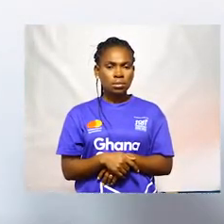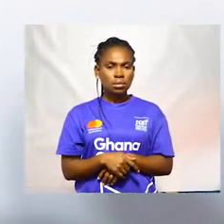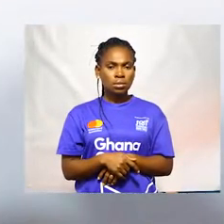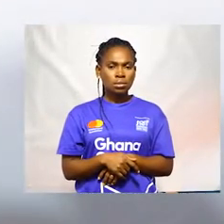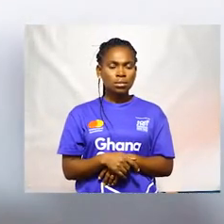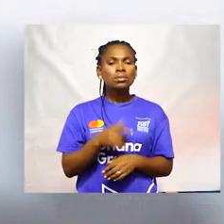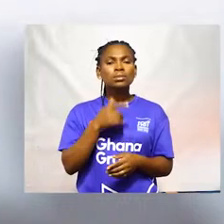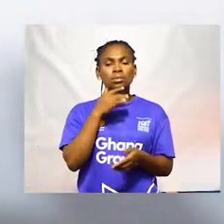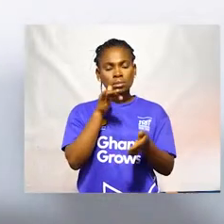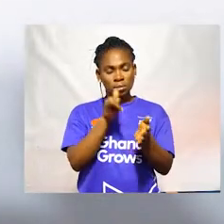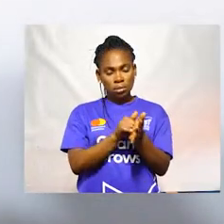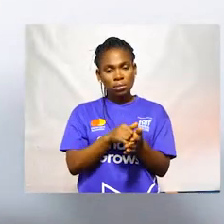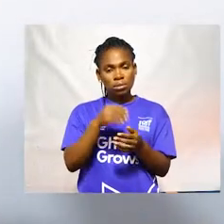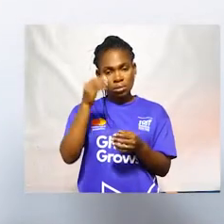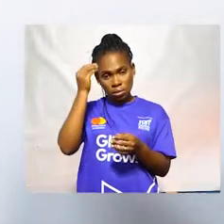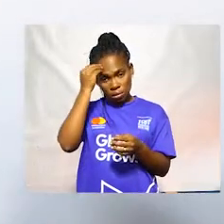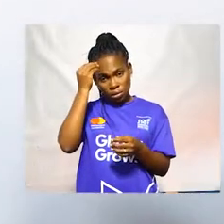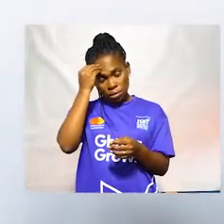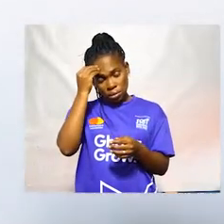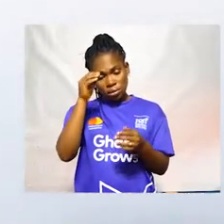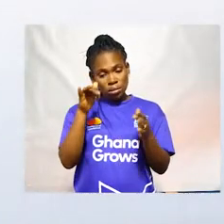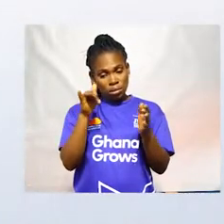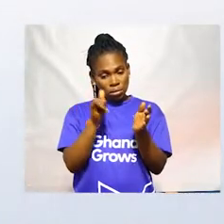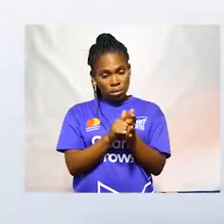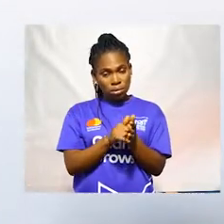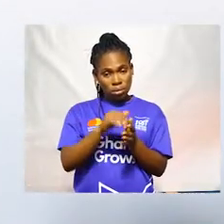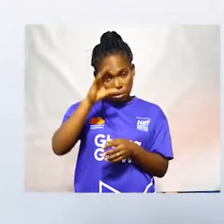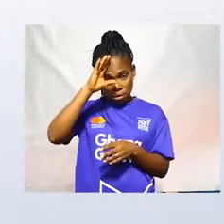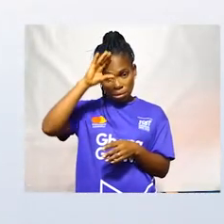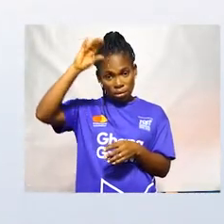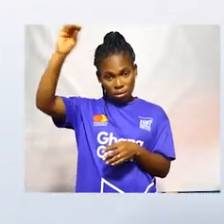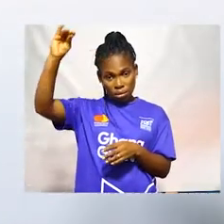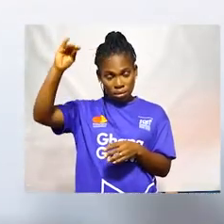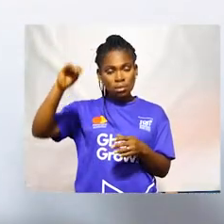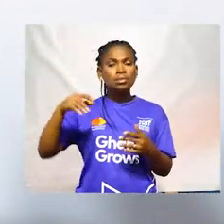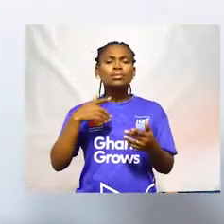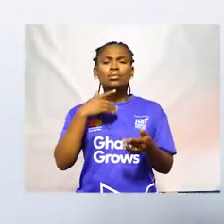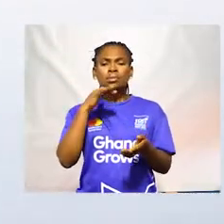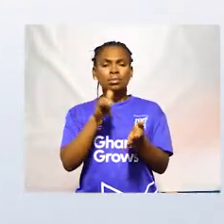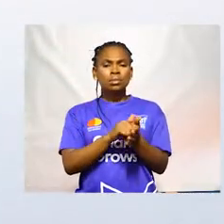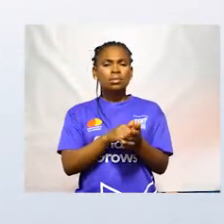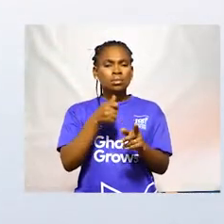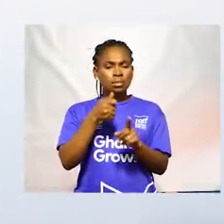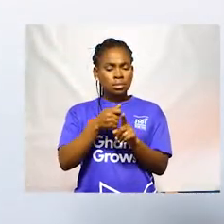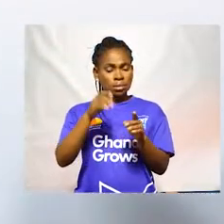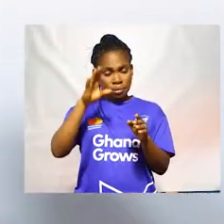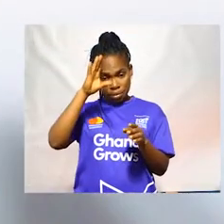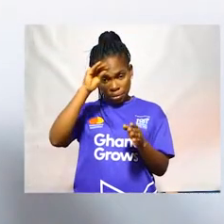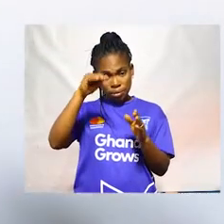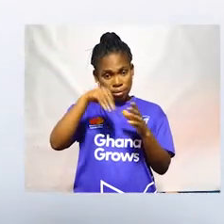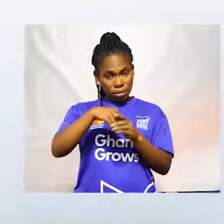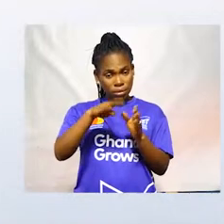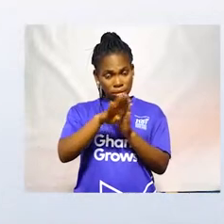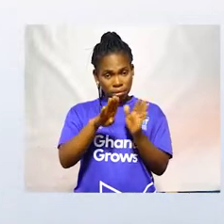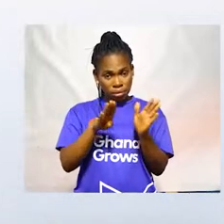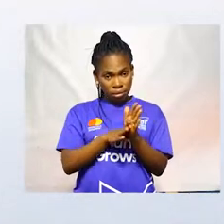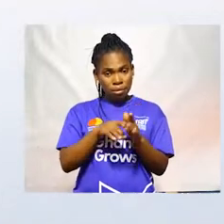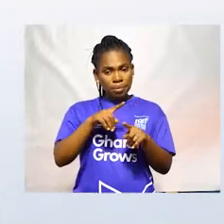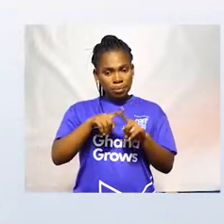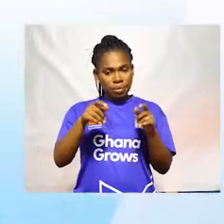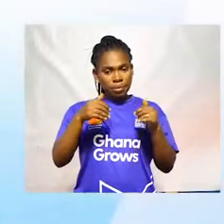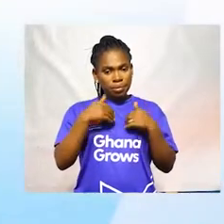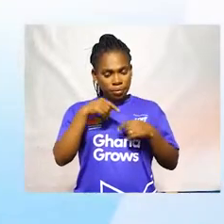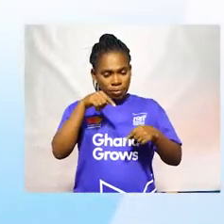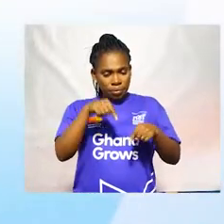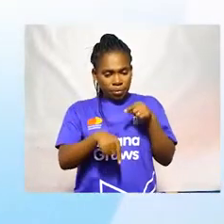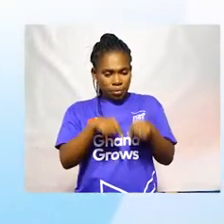man of valor. The scripture describes him. But he had a problem. He was leprous. Who did Naaman connect to?